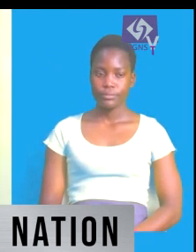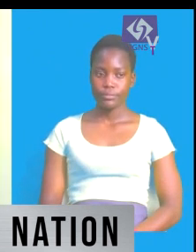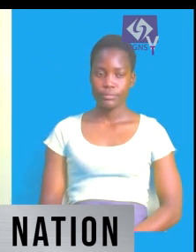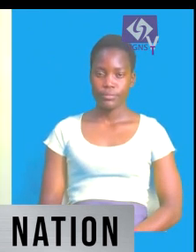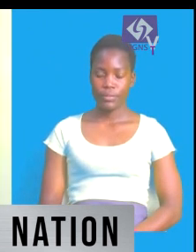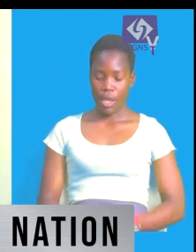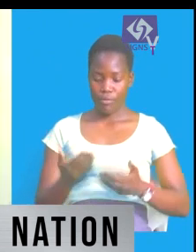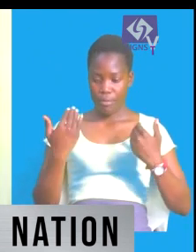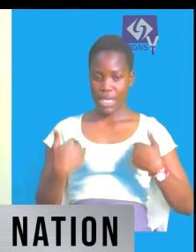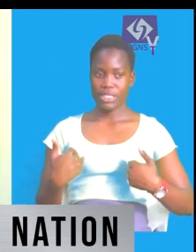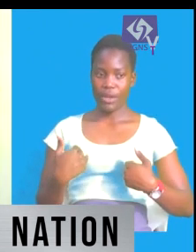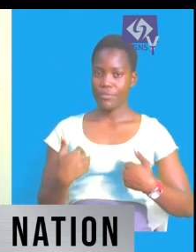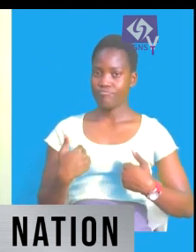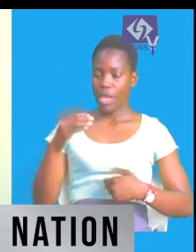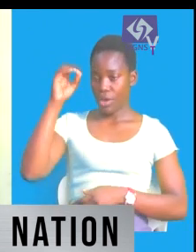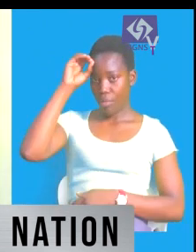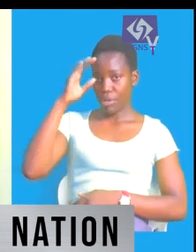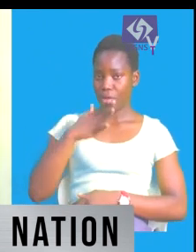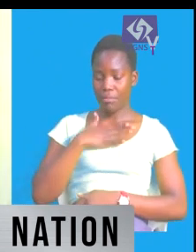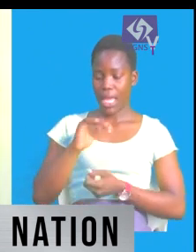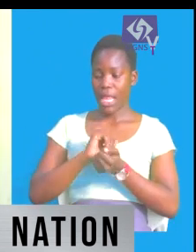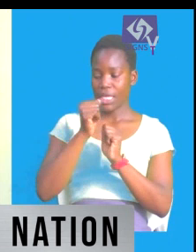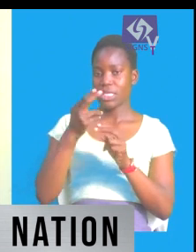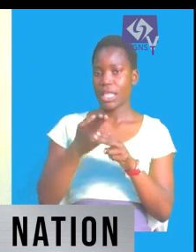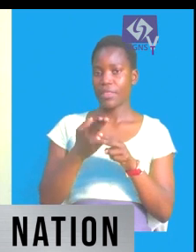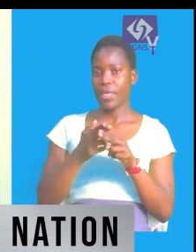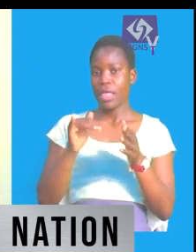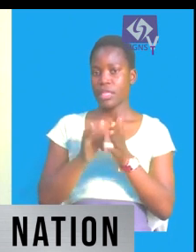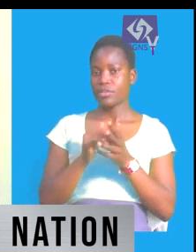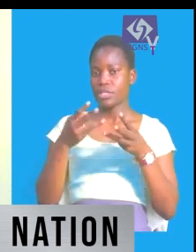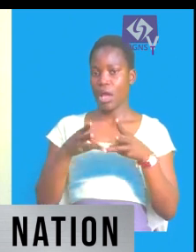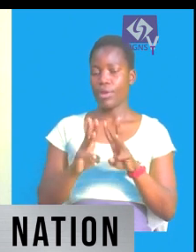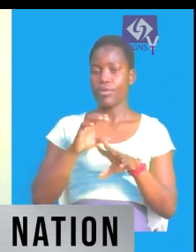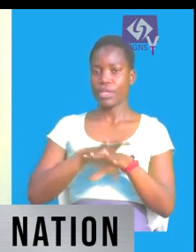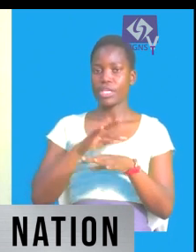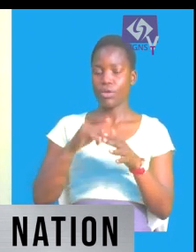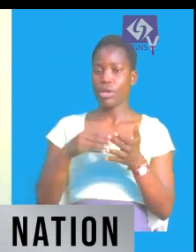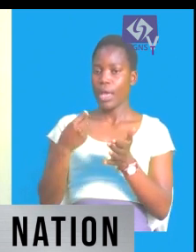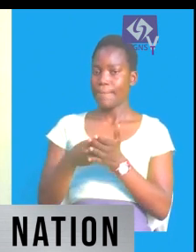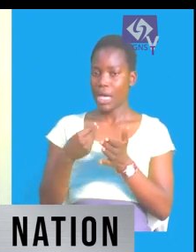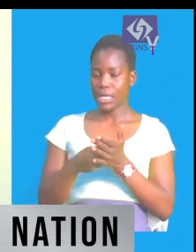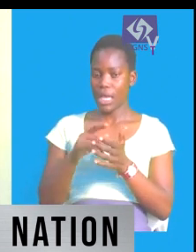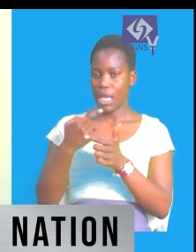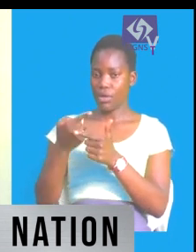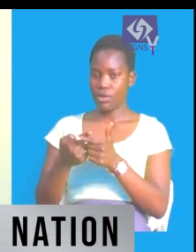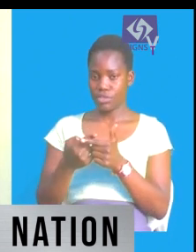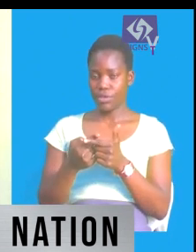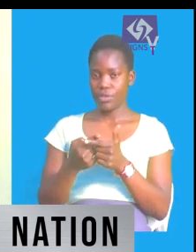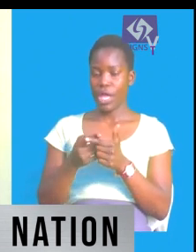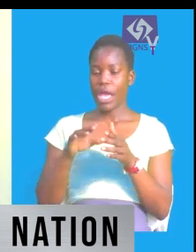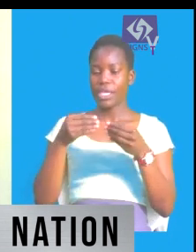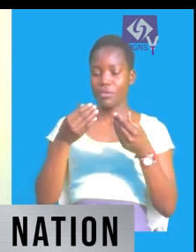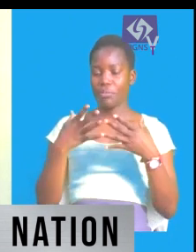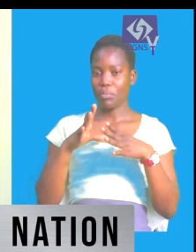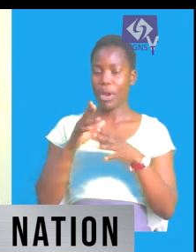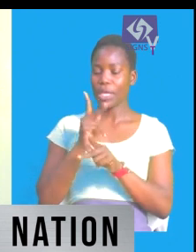Jonah, for me, in my perspective, I think rebranding, that was just a way of getting money and putting money into people's